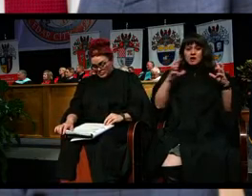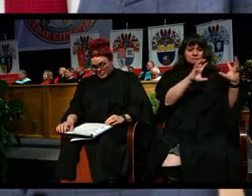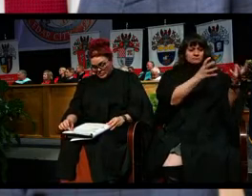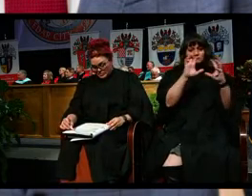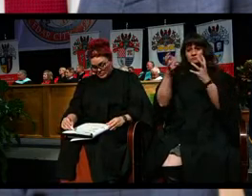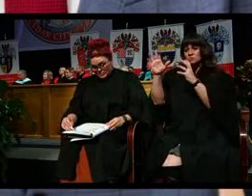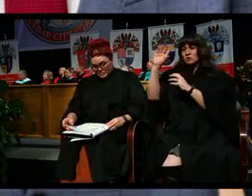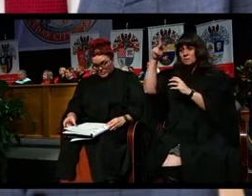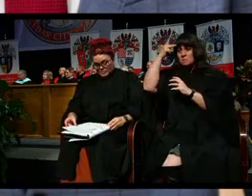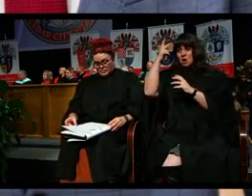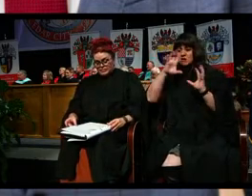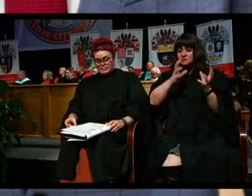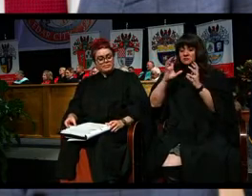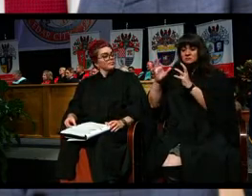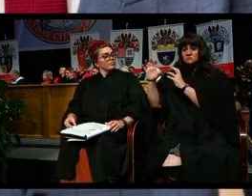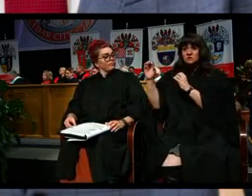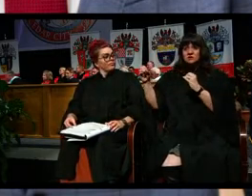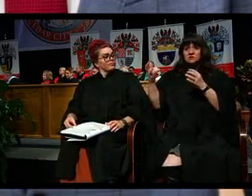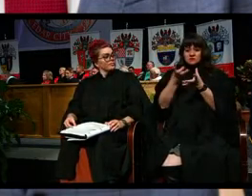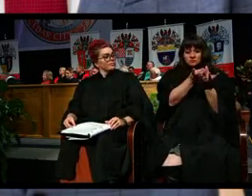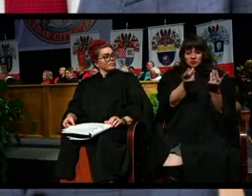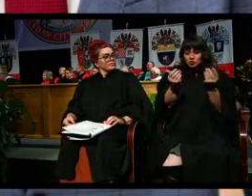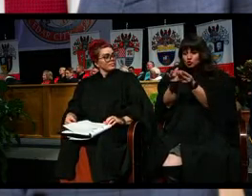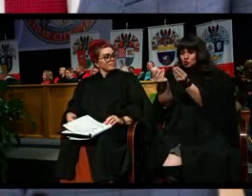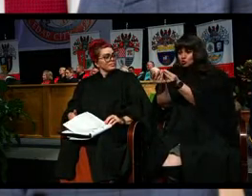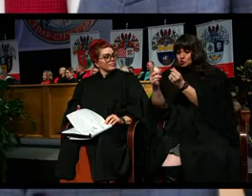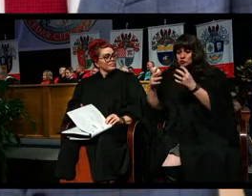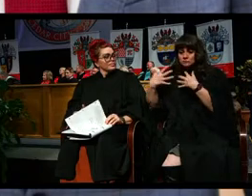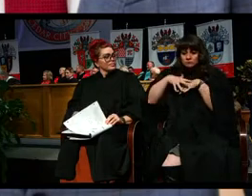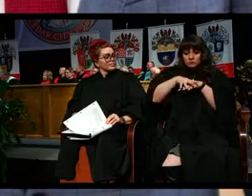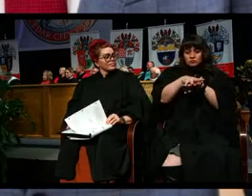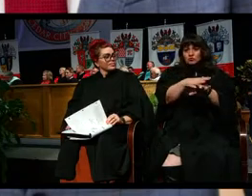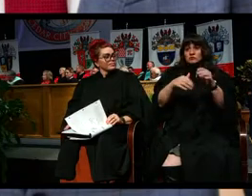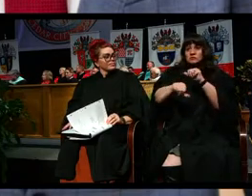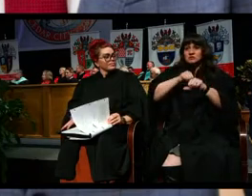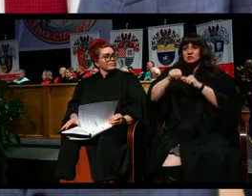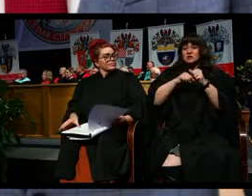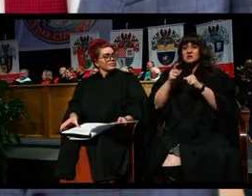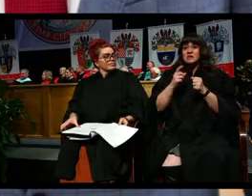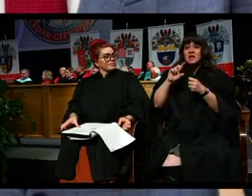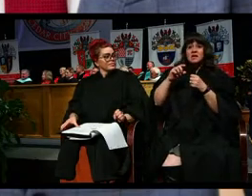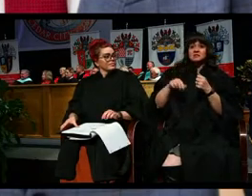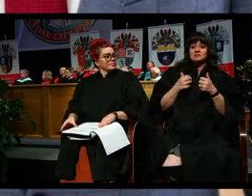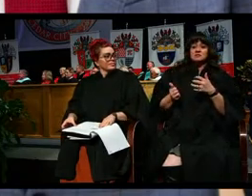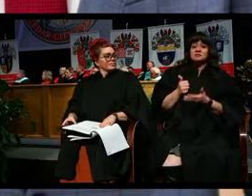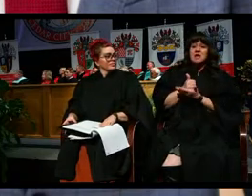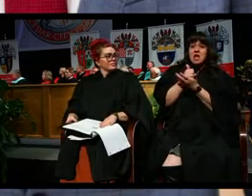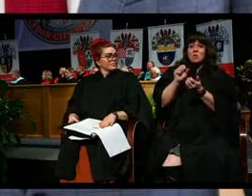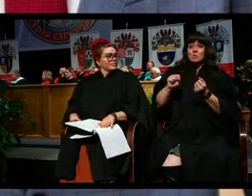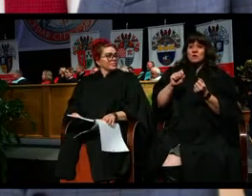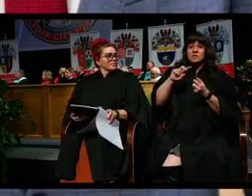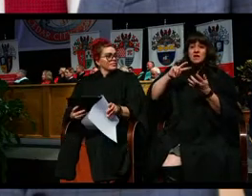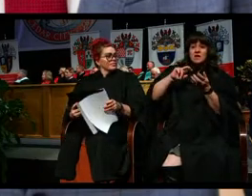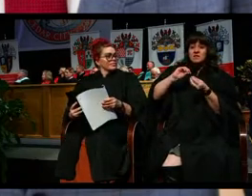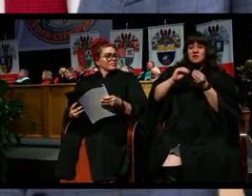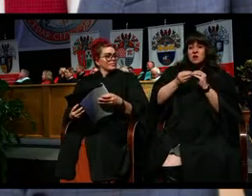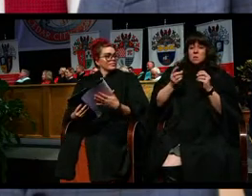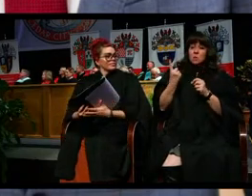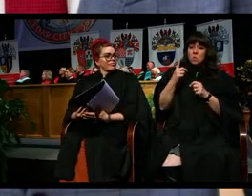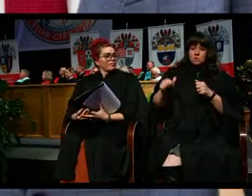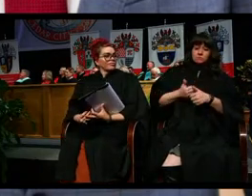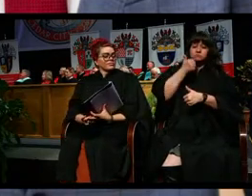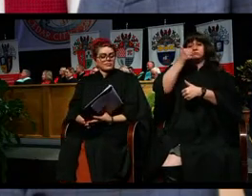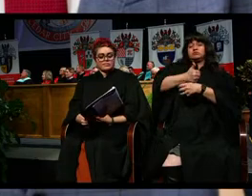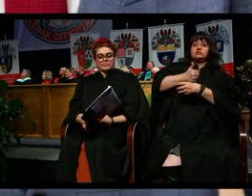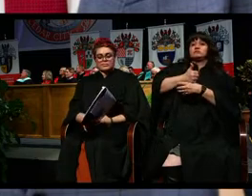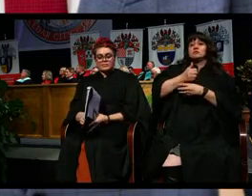contributed to Utah's unprecedented prosperity and the number one economy in the nation. Governor Cox is a strong advocate